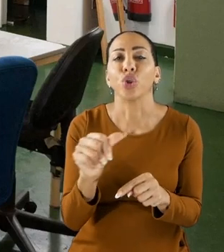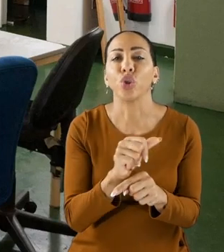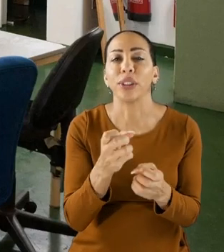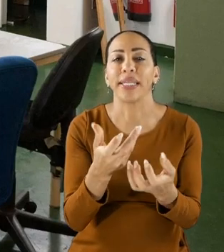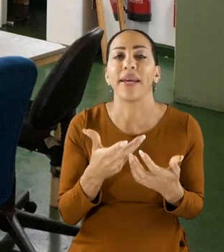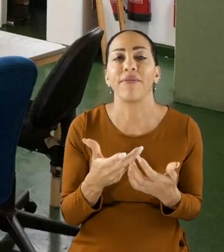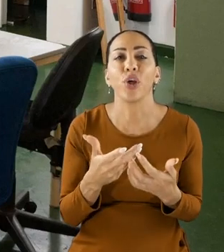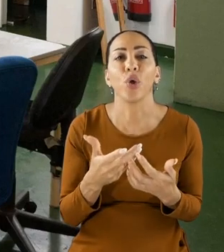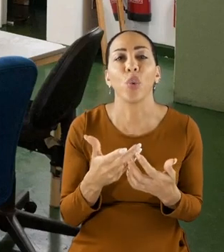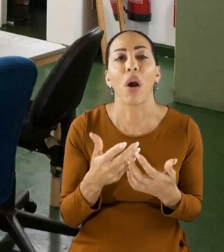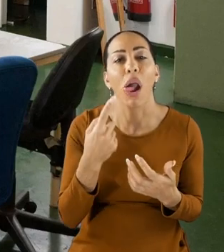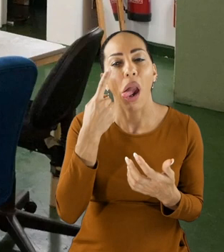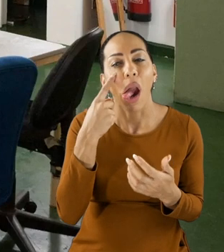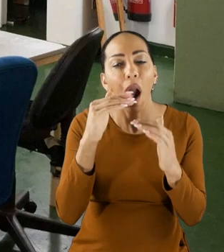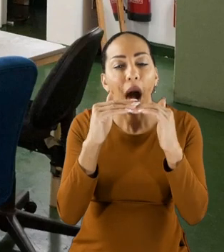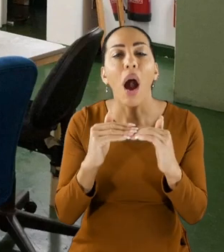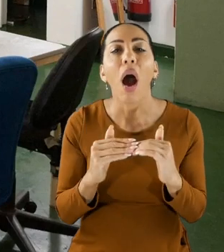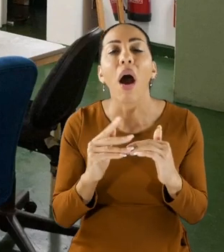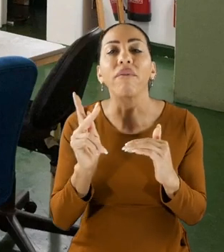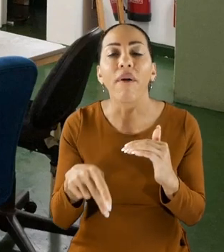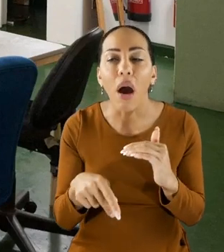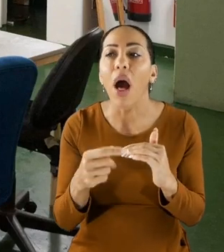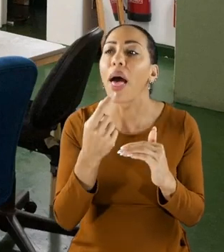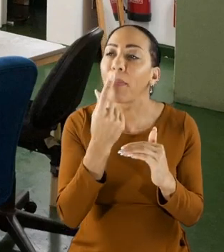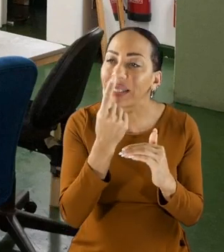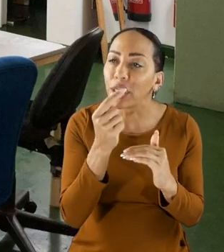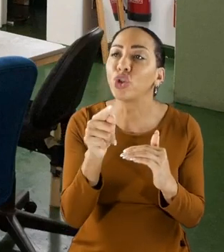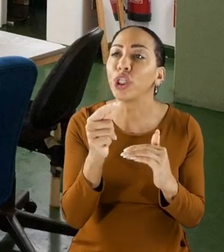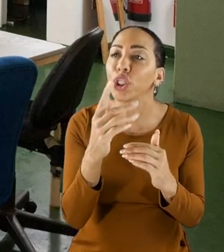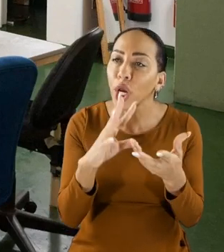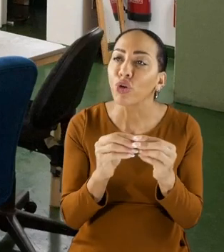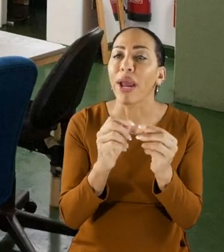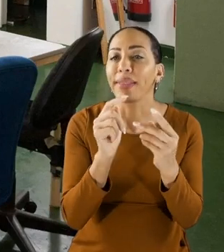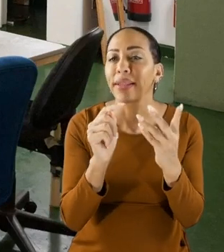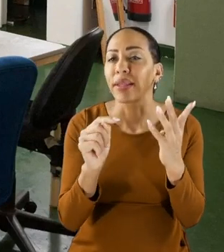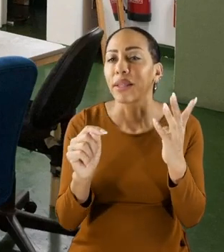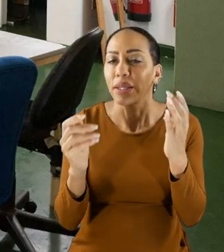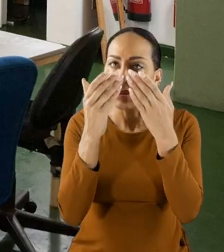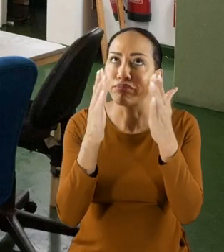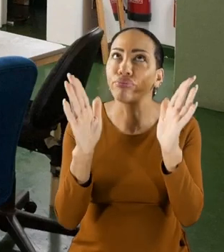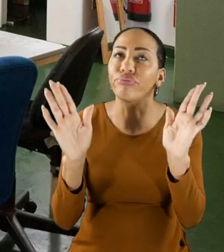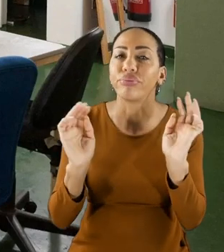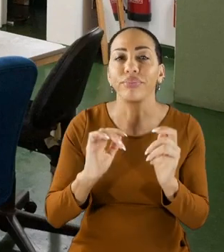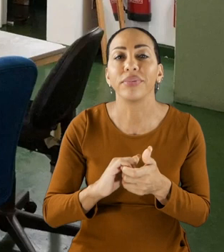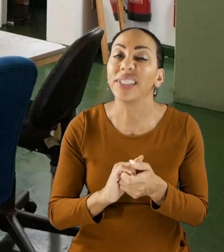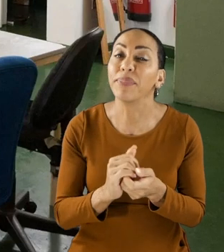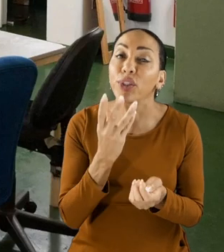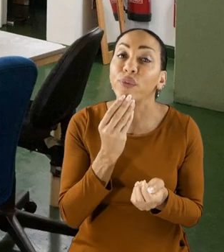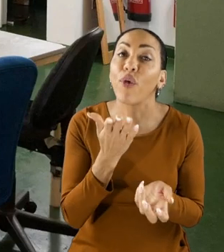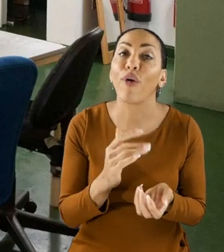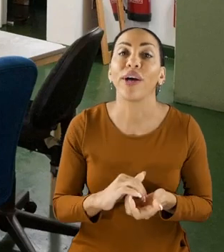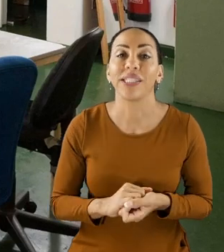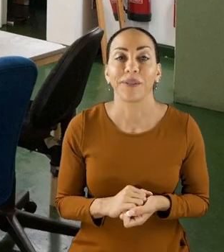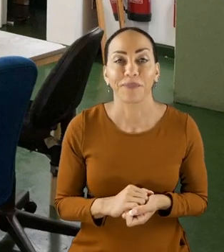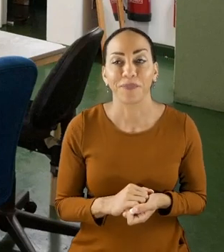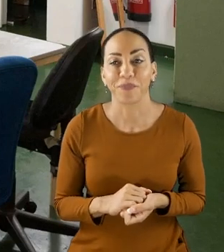questions, but they should give you a little insight into what they were trying to do. And that's the other thing. I think it'd be